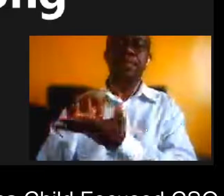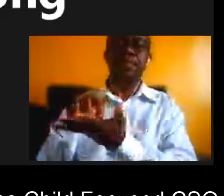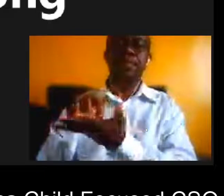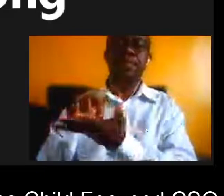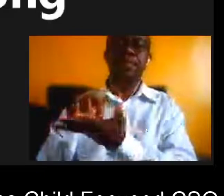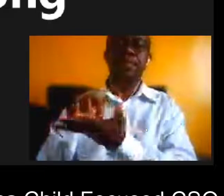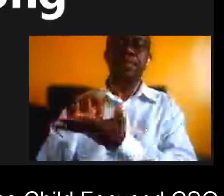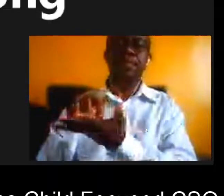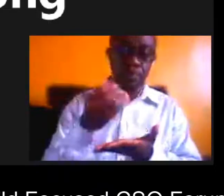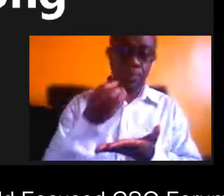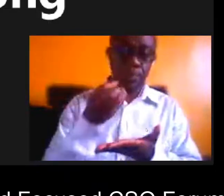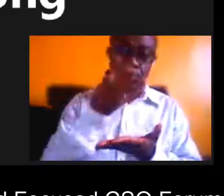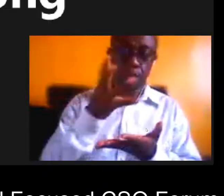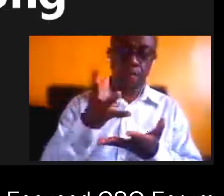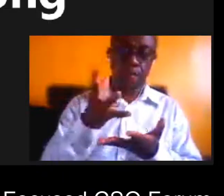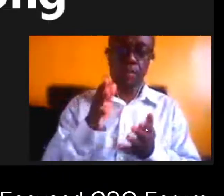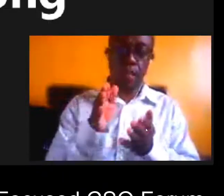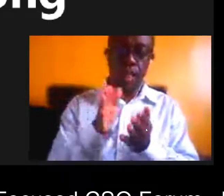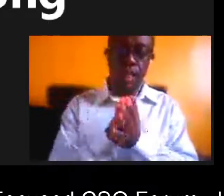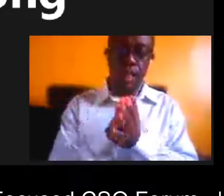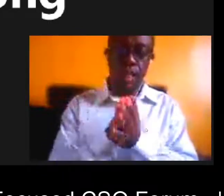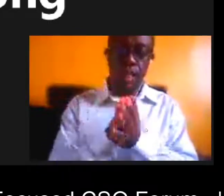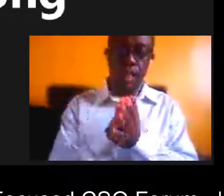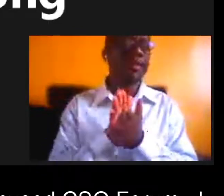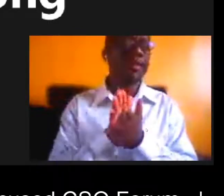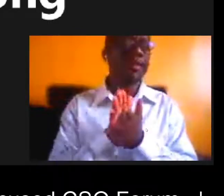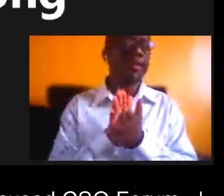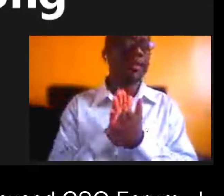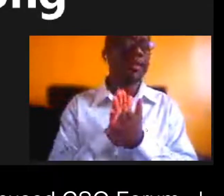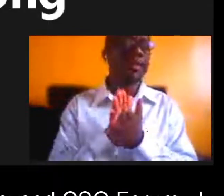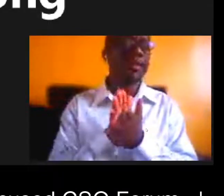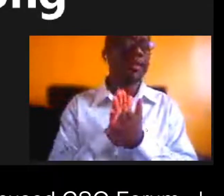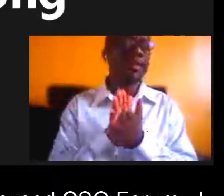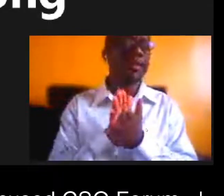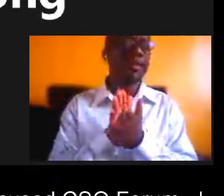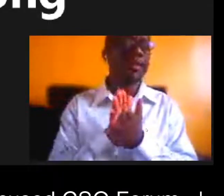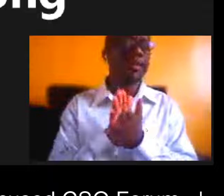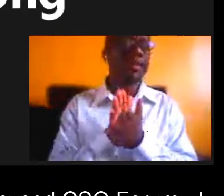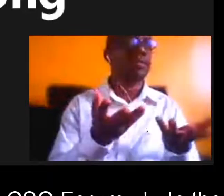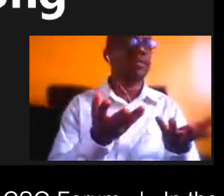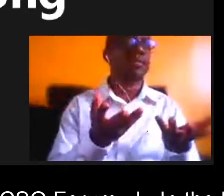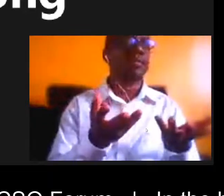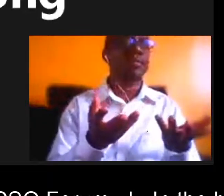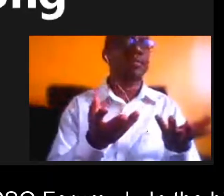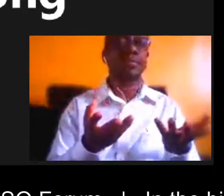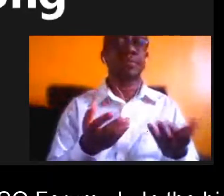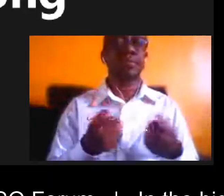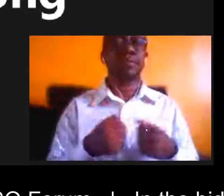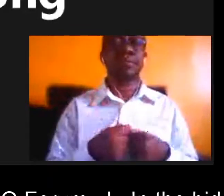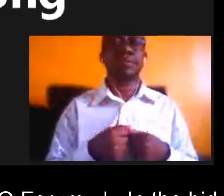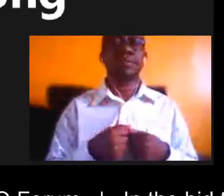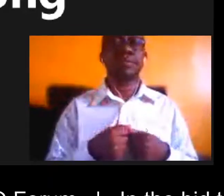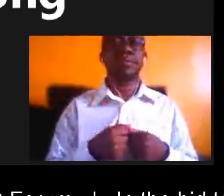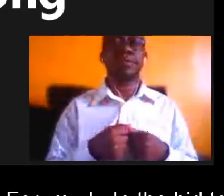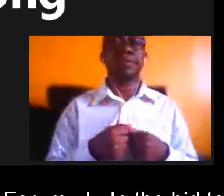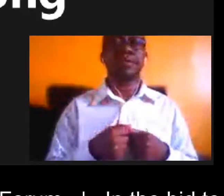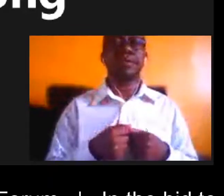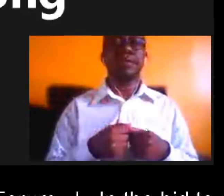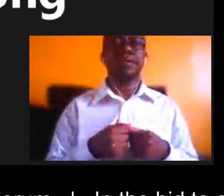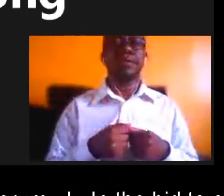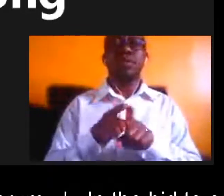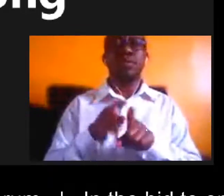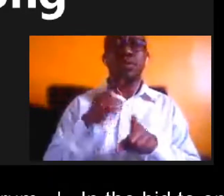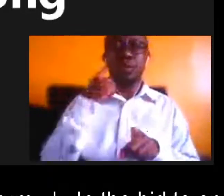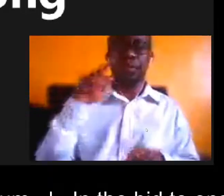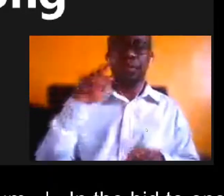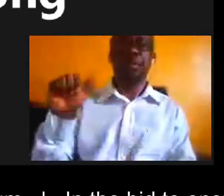with the other members, even within the, AU structures that are currently also finding